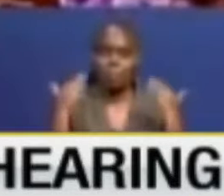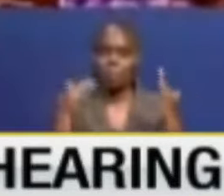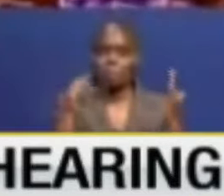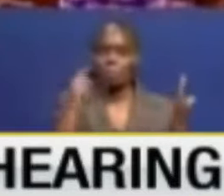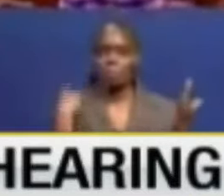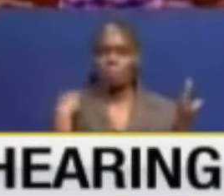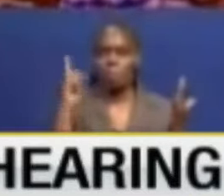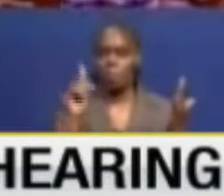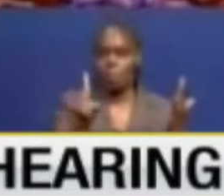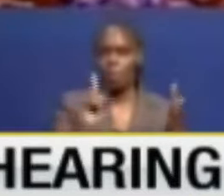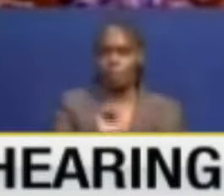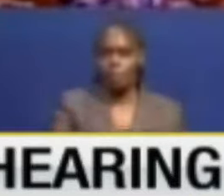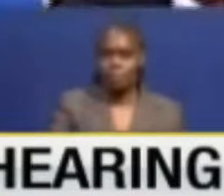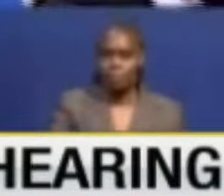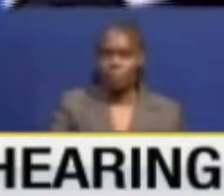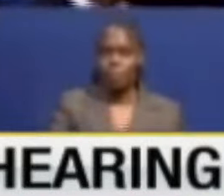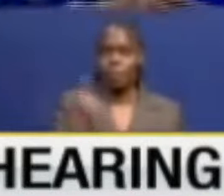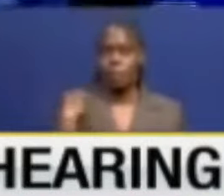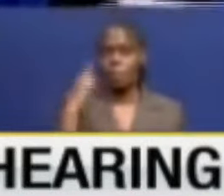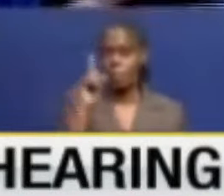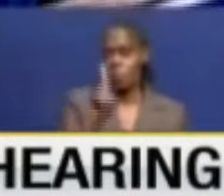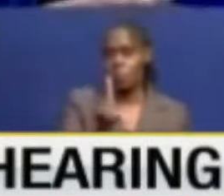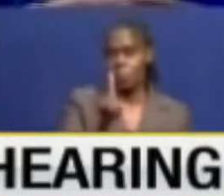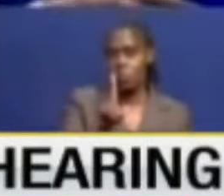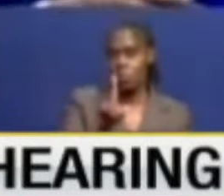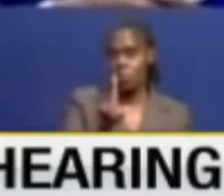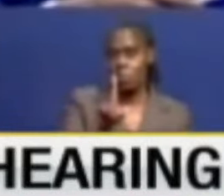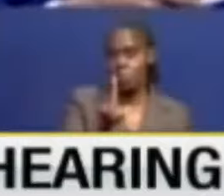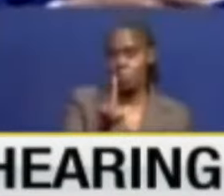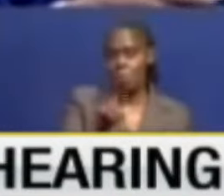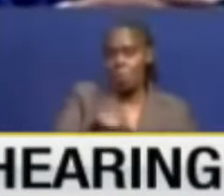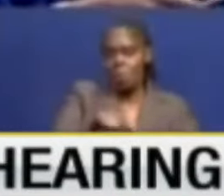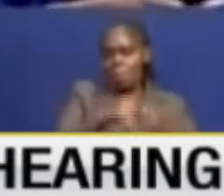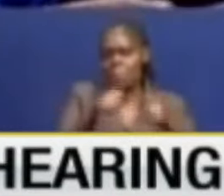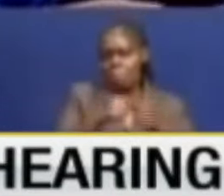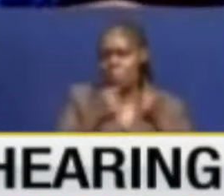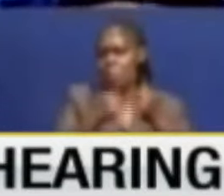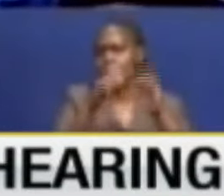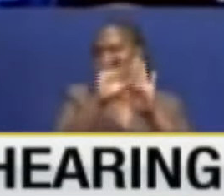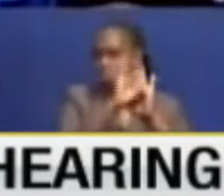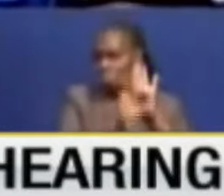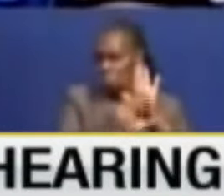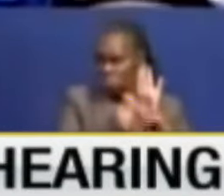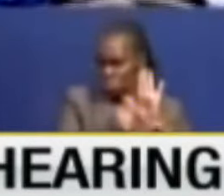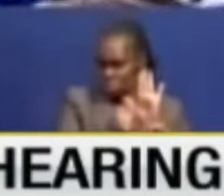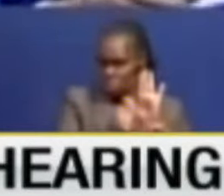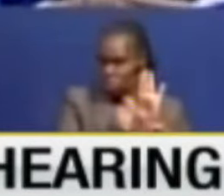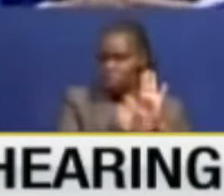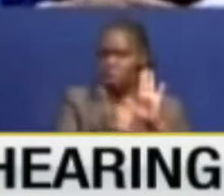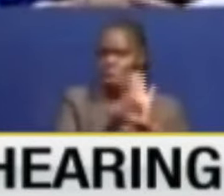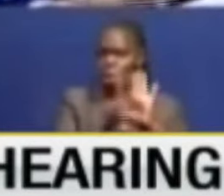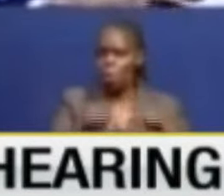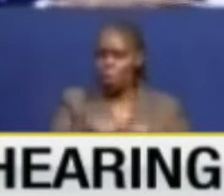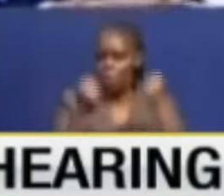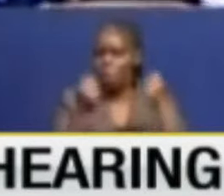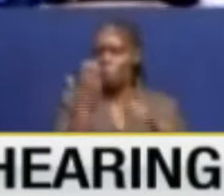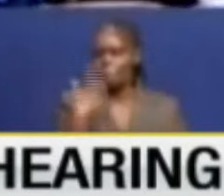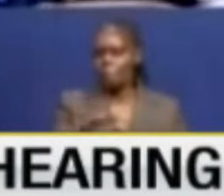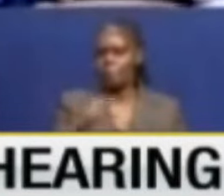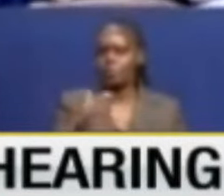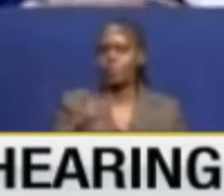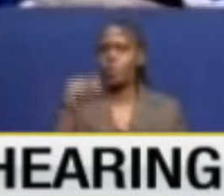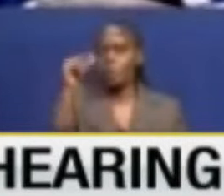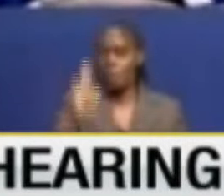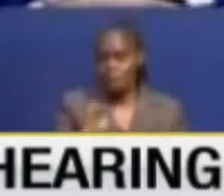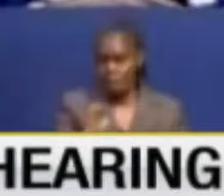follows. Charge number one, gross violation of the Constitution and other laws. that